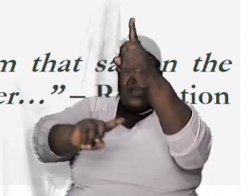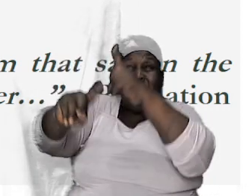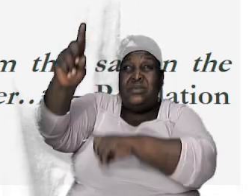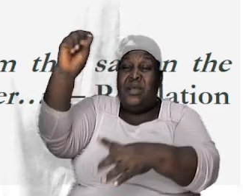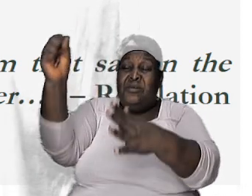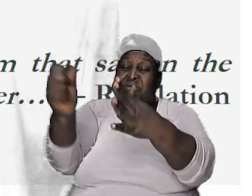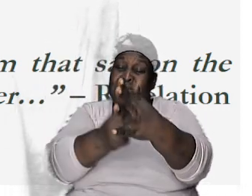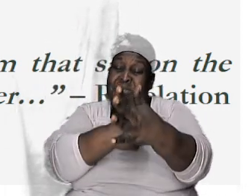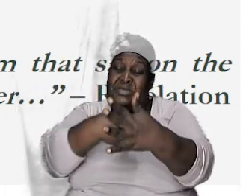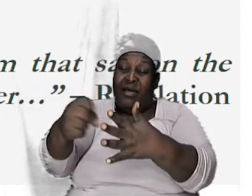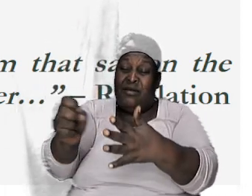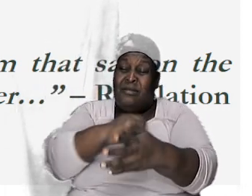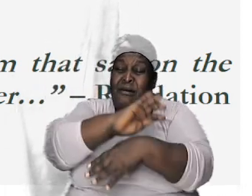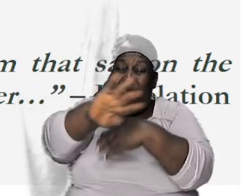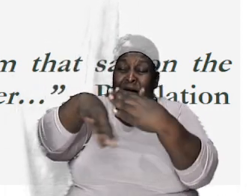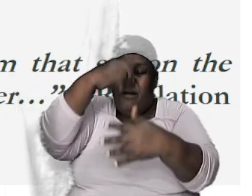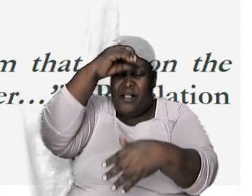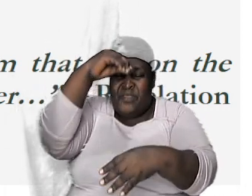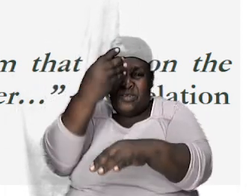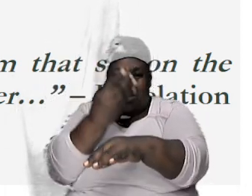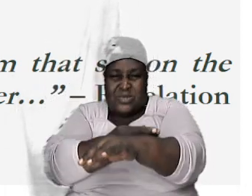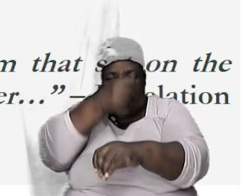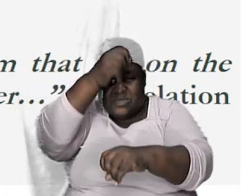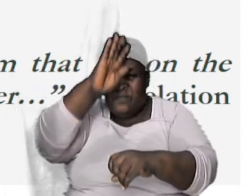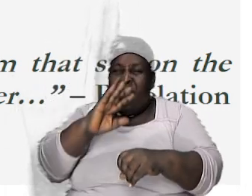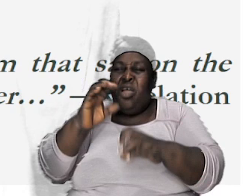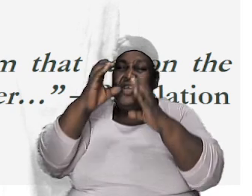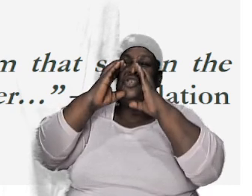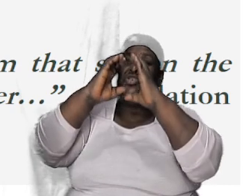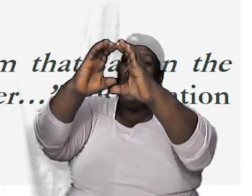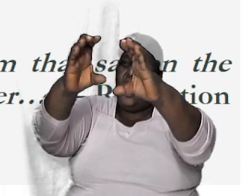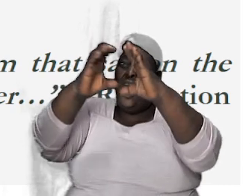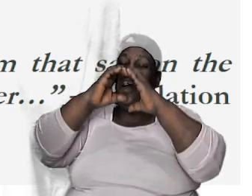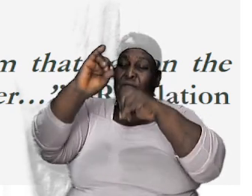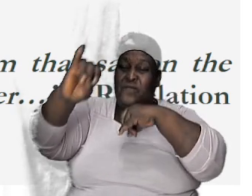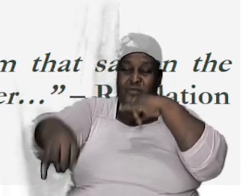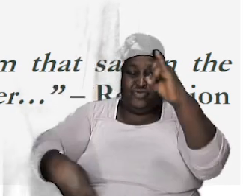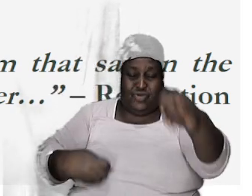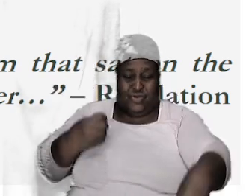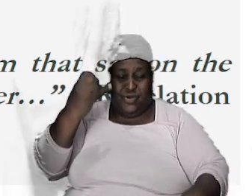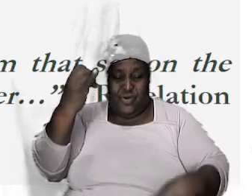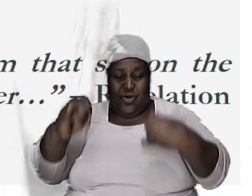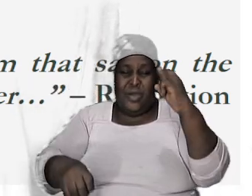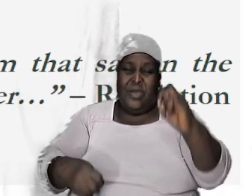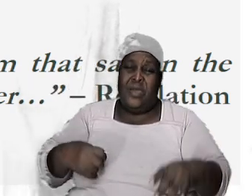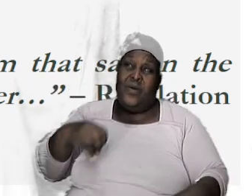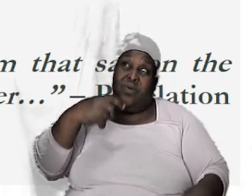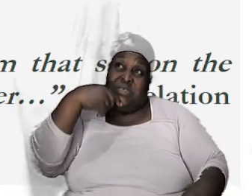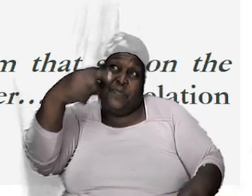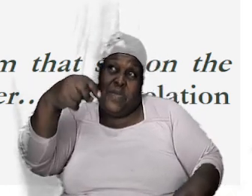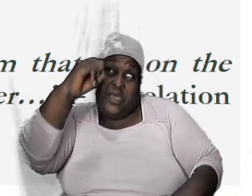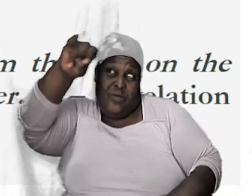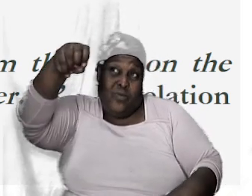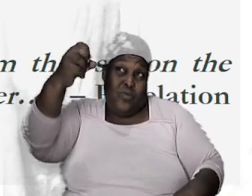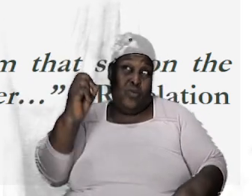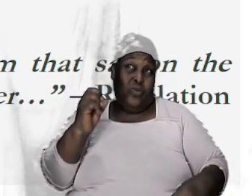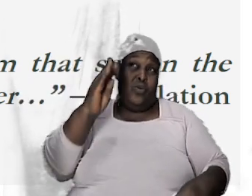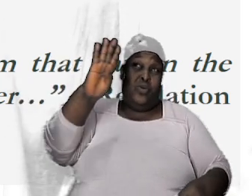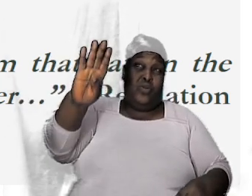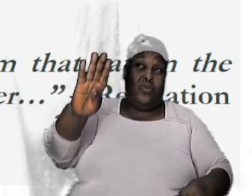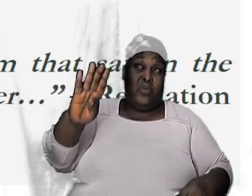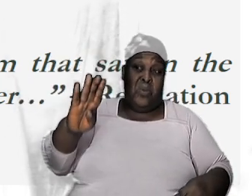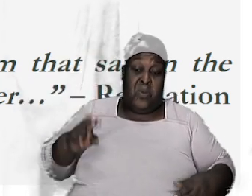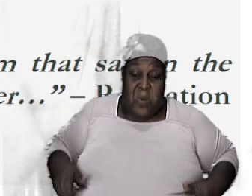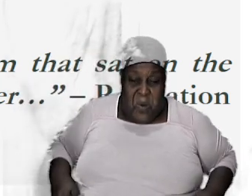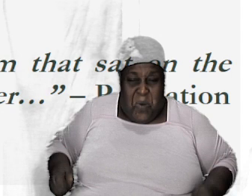and all the sons of God shouted for joy. In other words, he was talking to Job and he was telling Job to gird